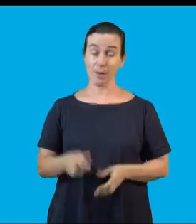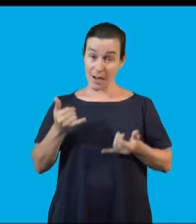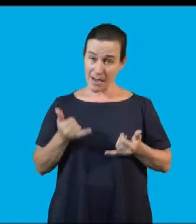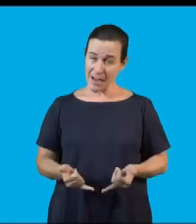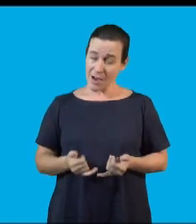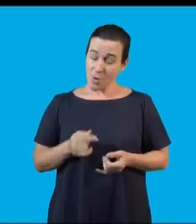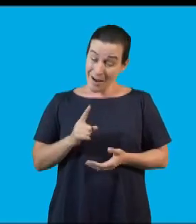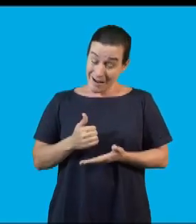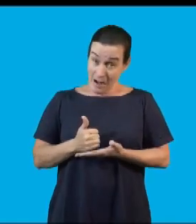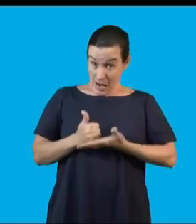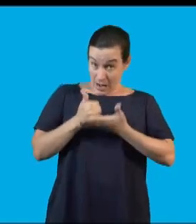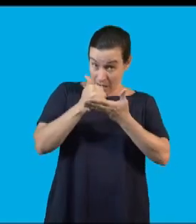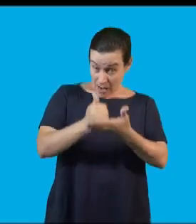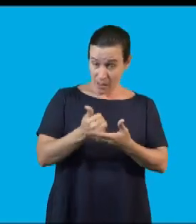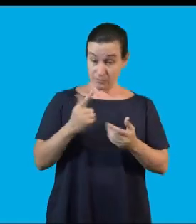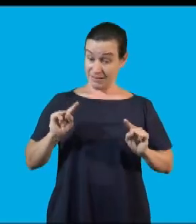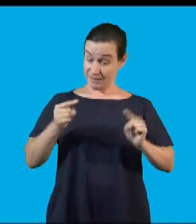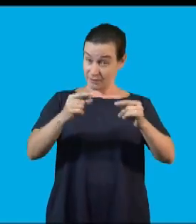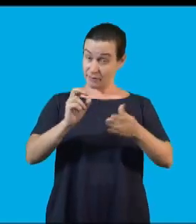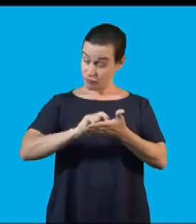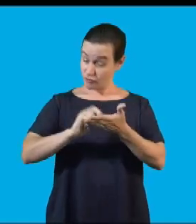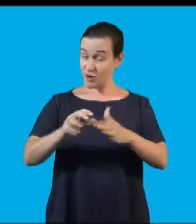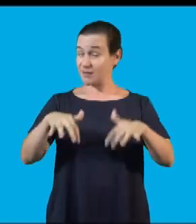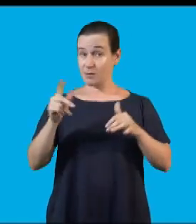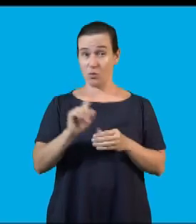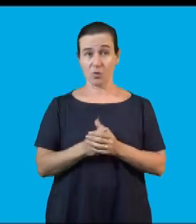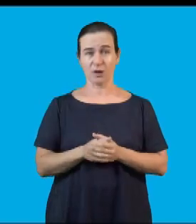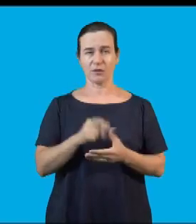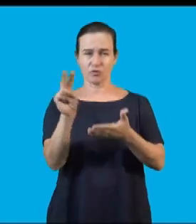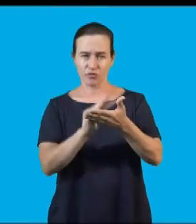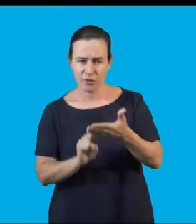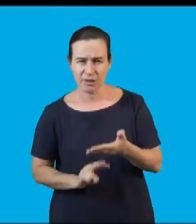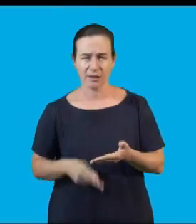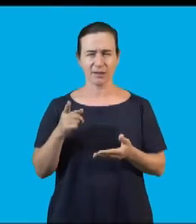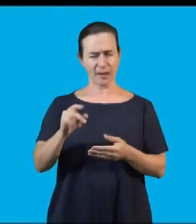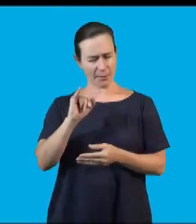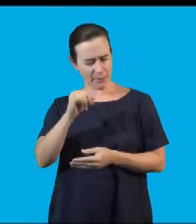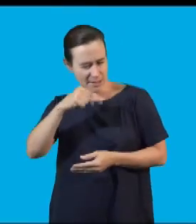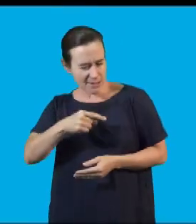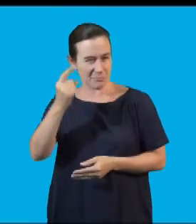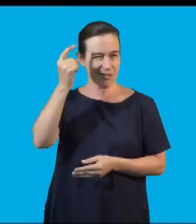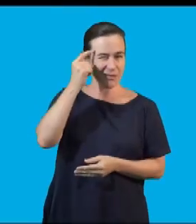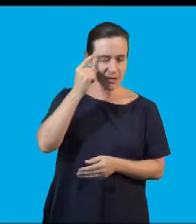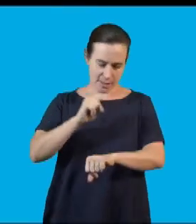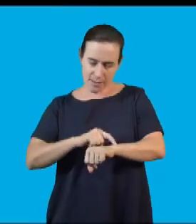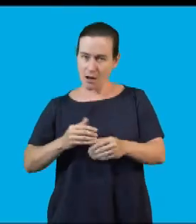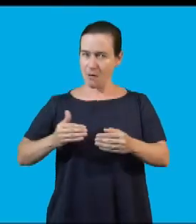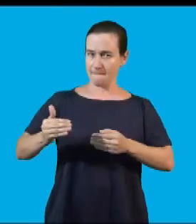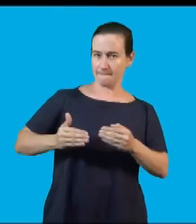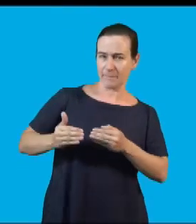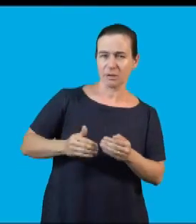Exam writing competencies that you will need include reading skills, critical thinking skills, time